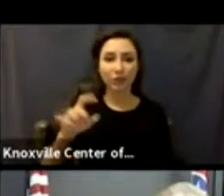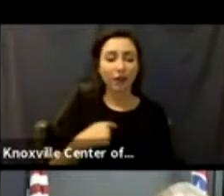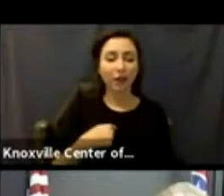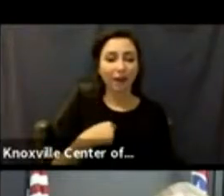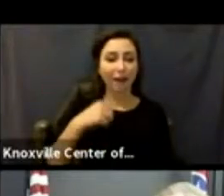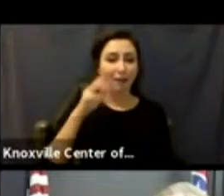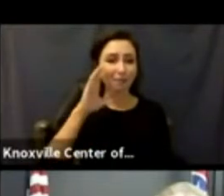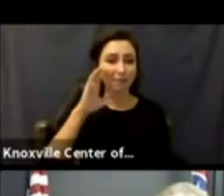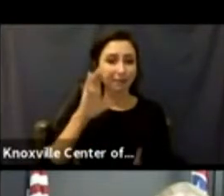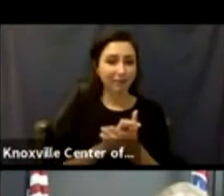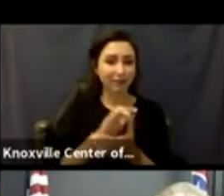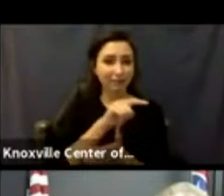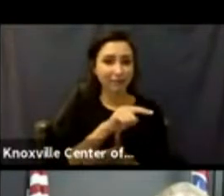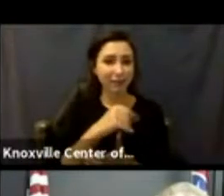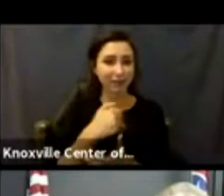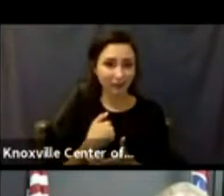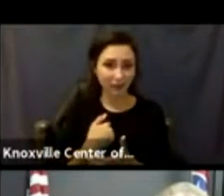correctly.